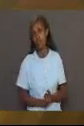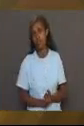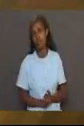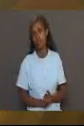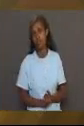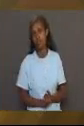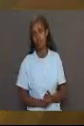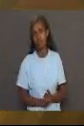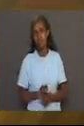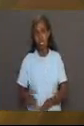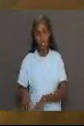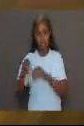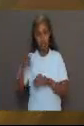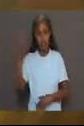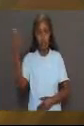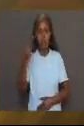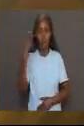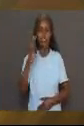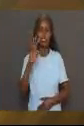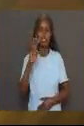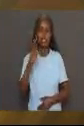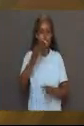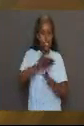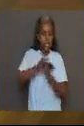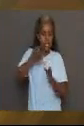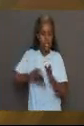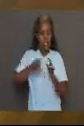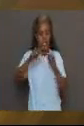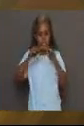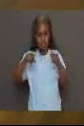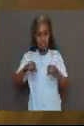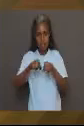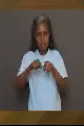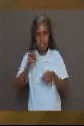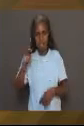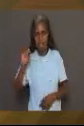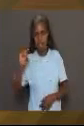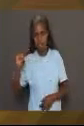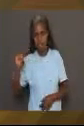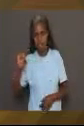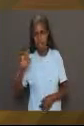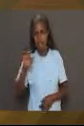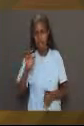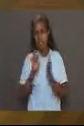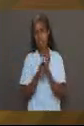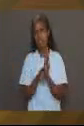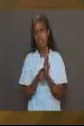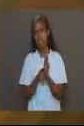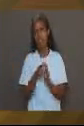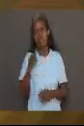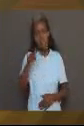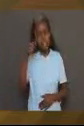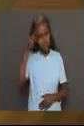Students, using a 6-sided die as an example, can you